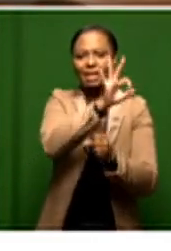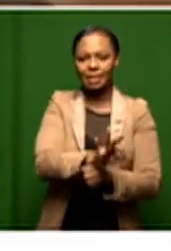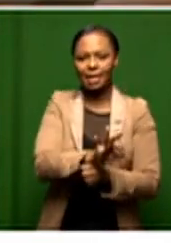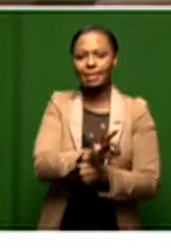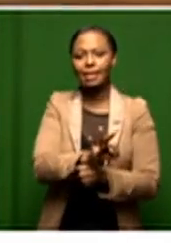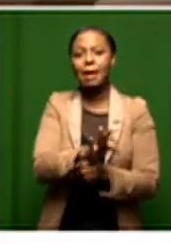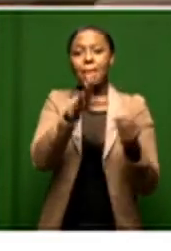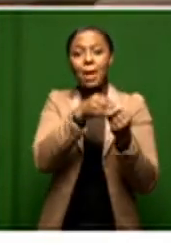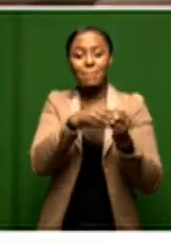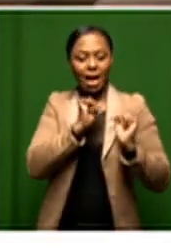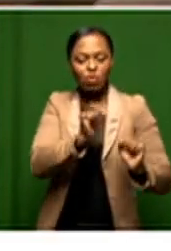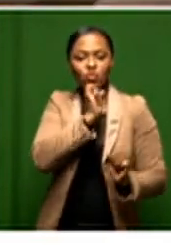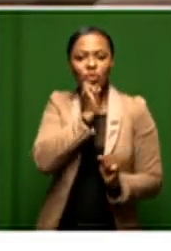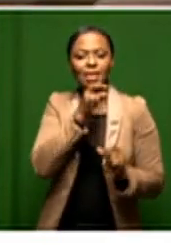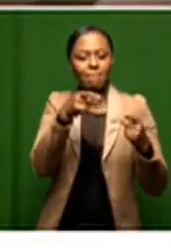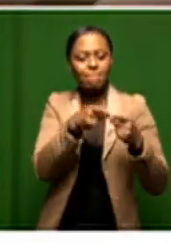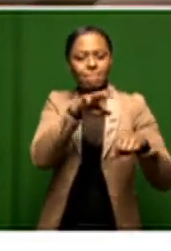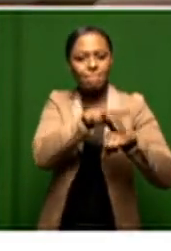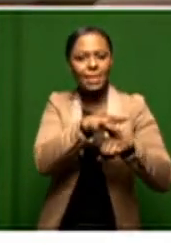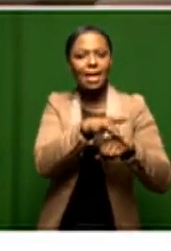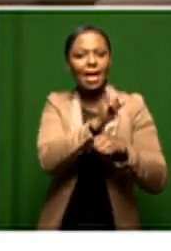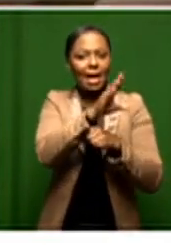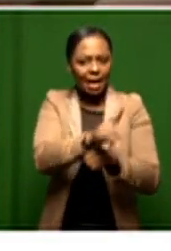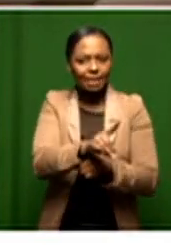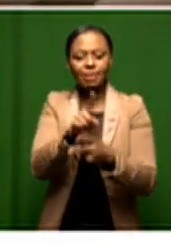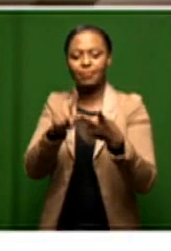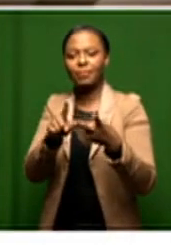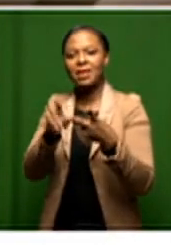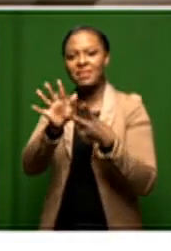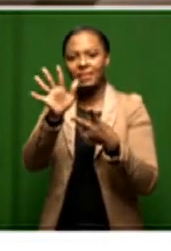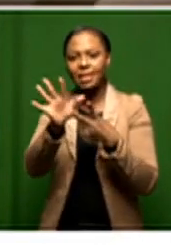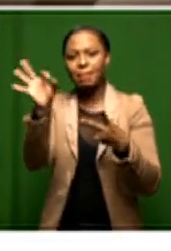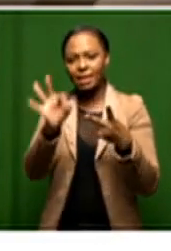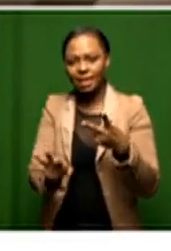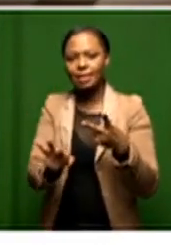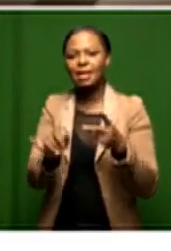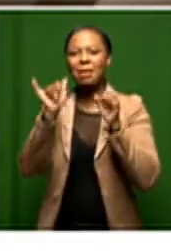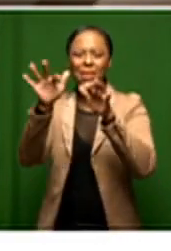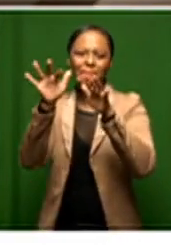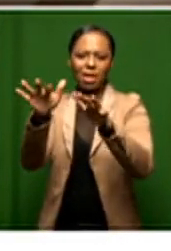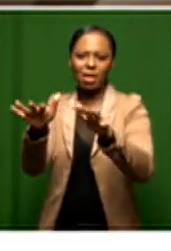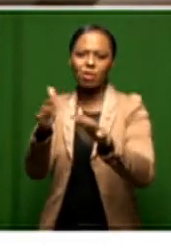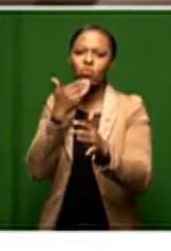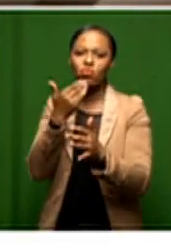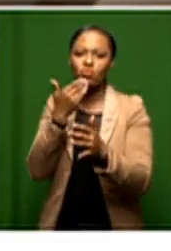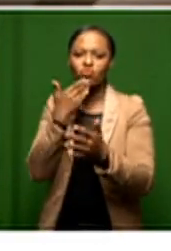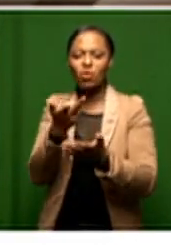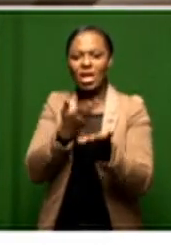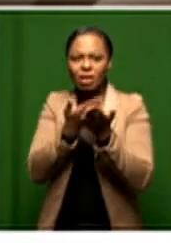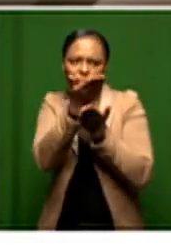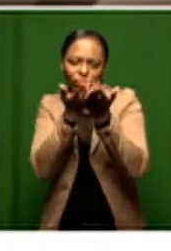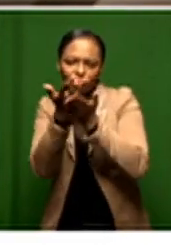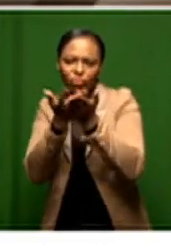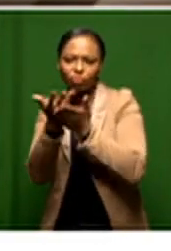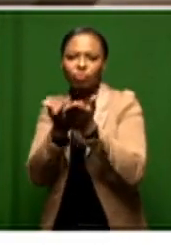members, and an additional 15% being members of the public cross-subsidized through the medical scheme initiative.